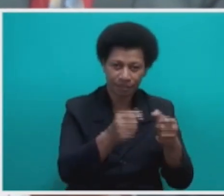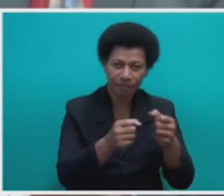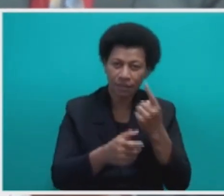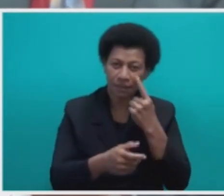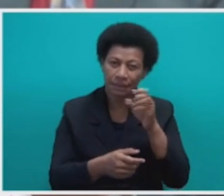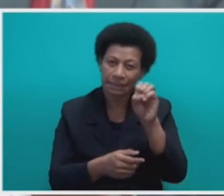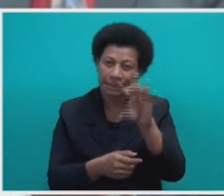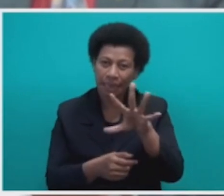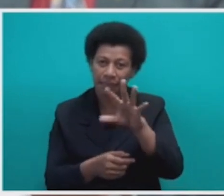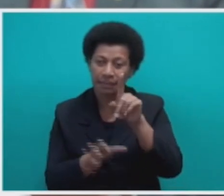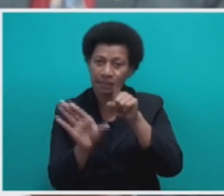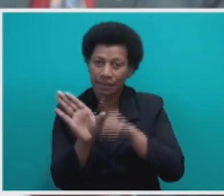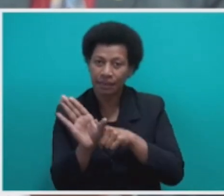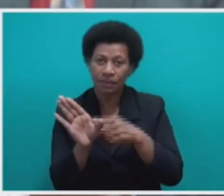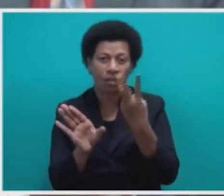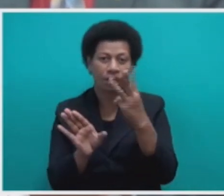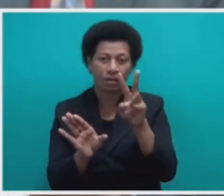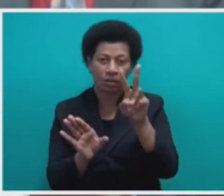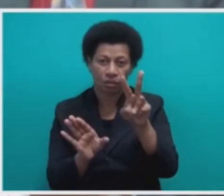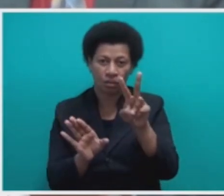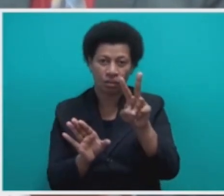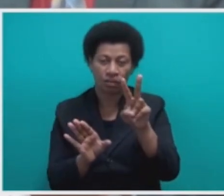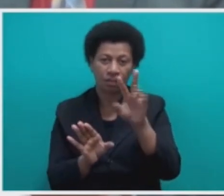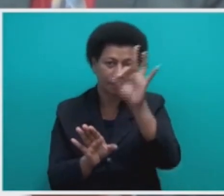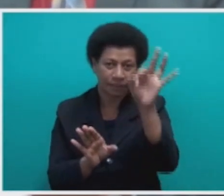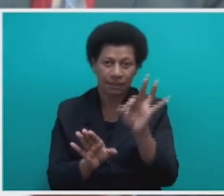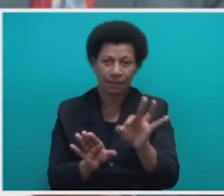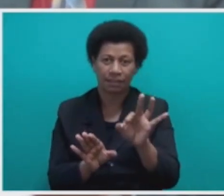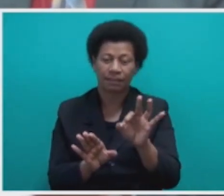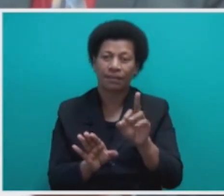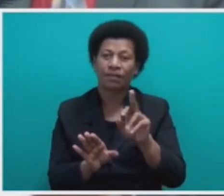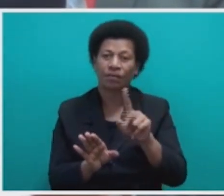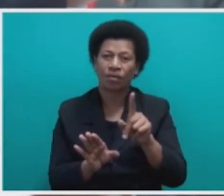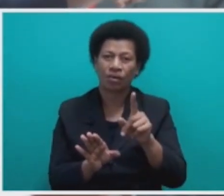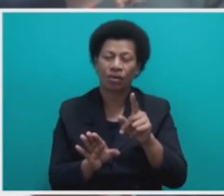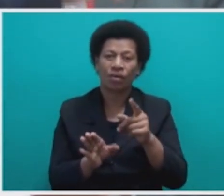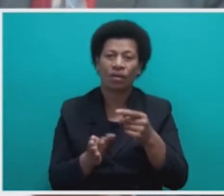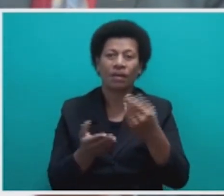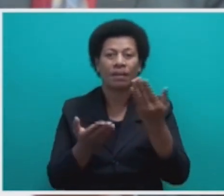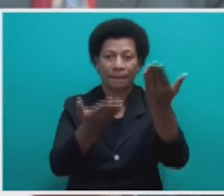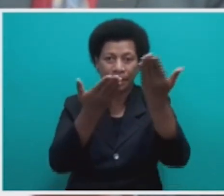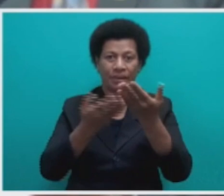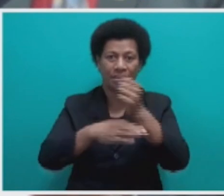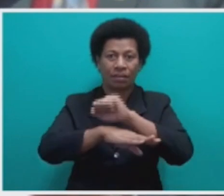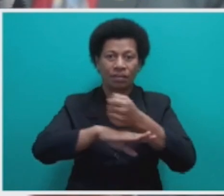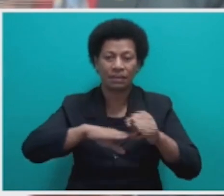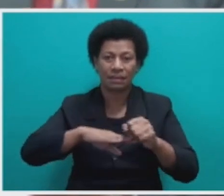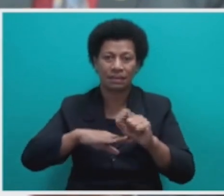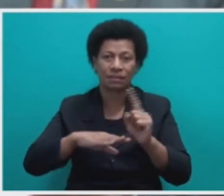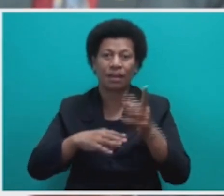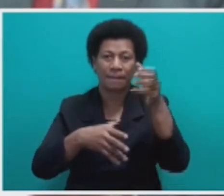had 32% protection for the import of dairy products. We protected one